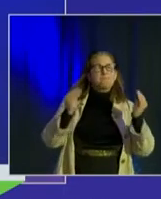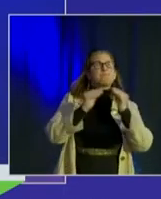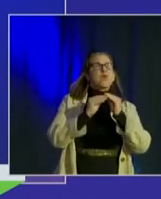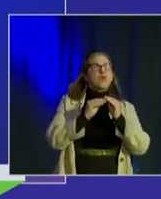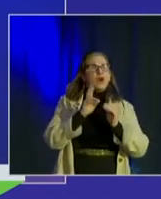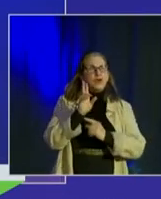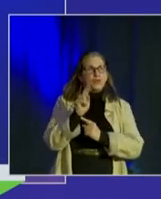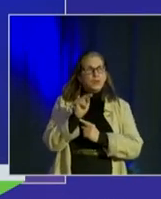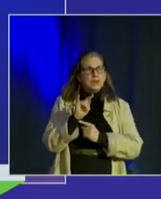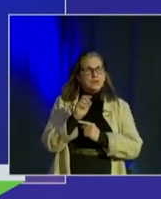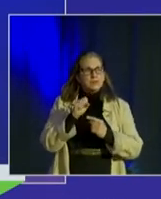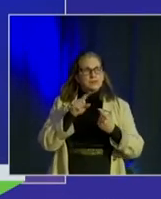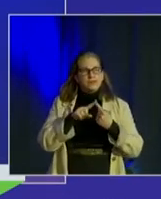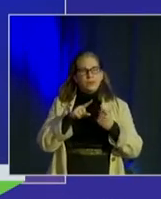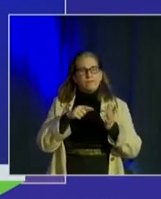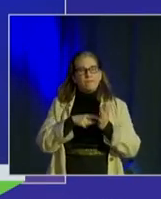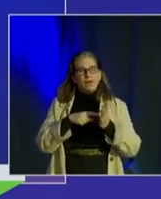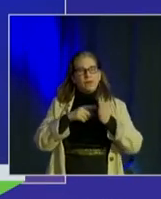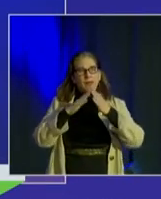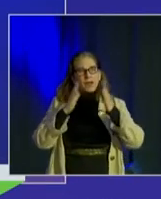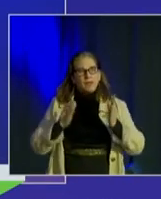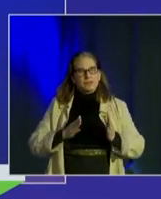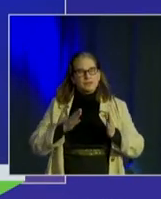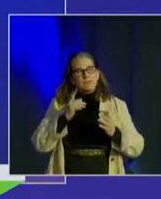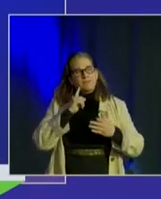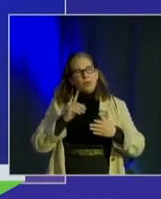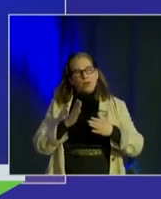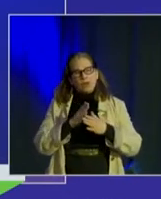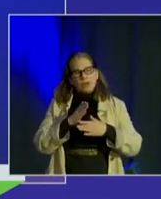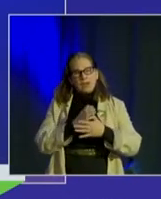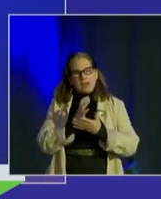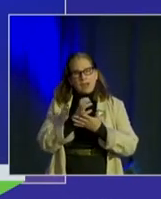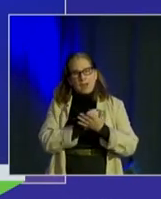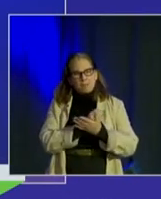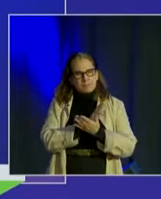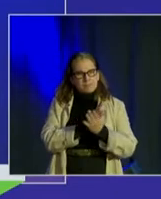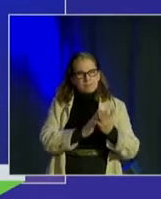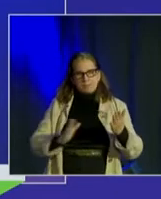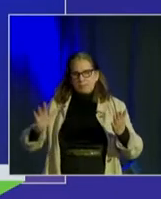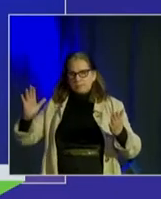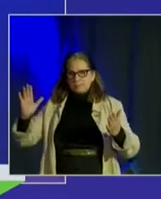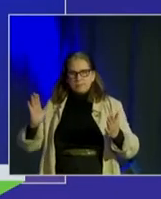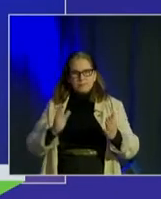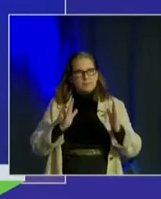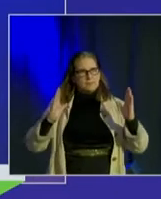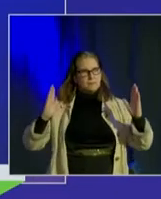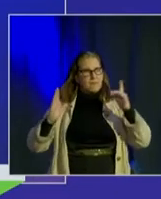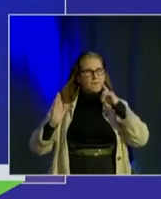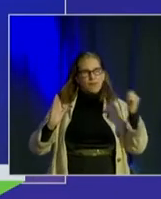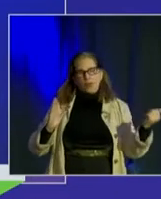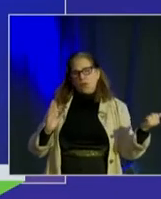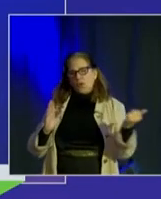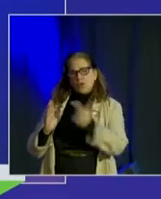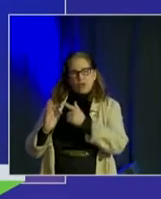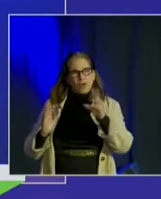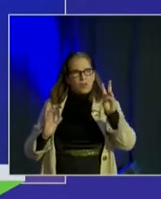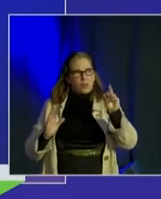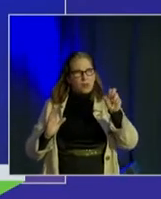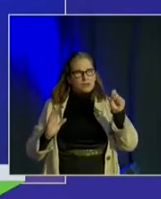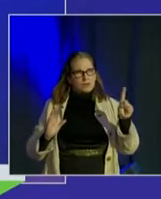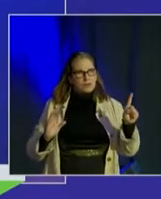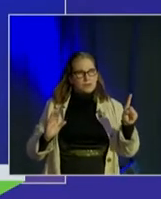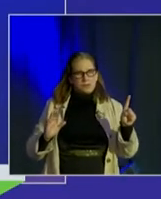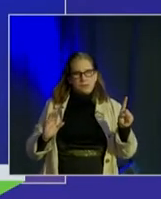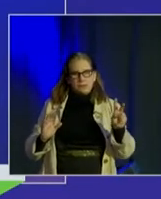income spectrums, across all 8 wards of the District of Columbia. We know in doing that, we